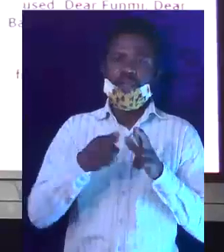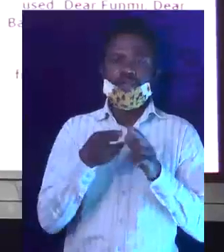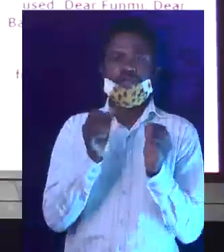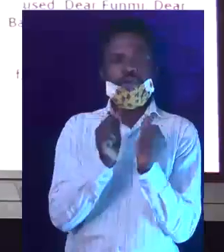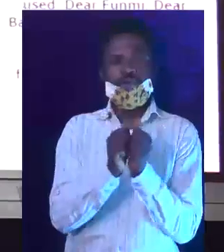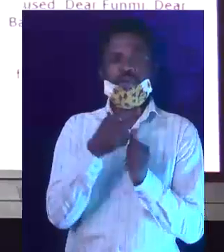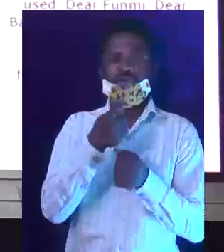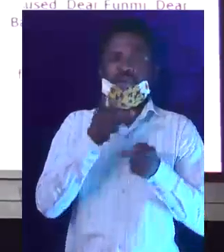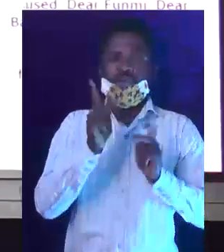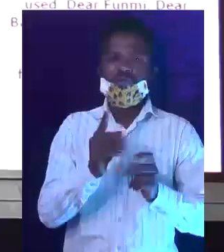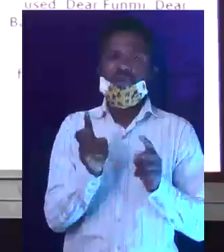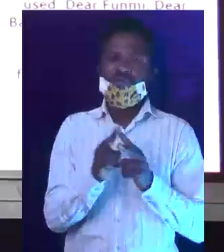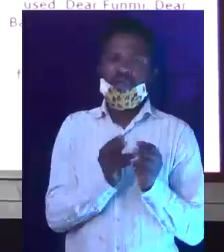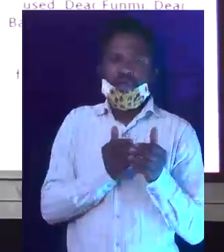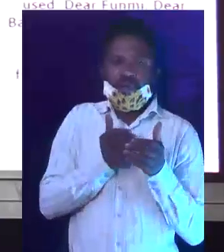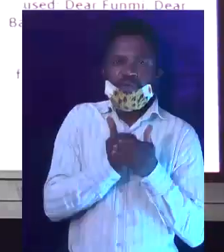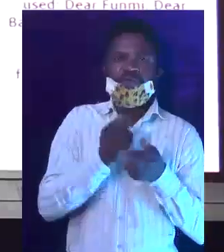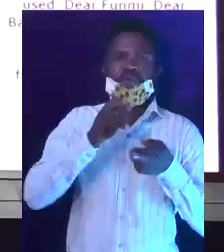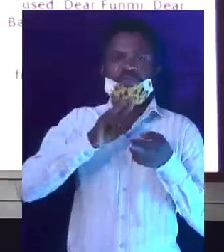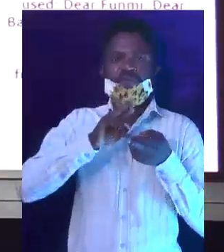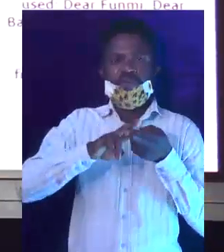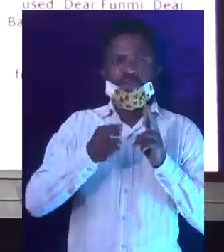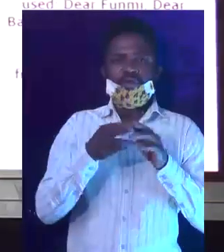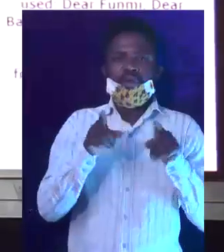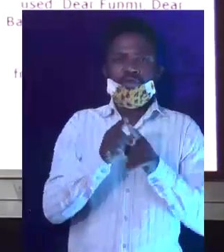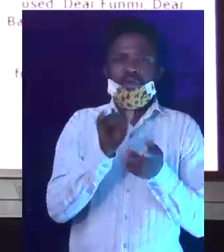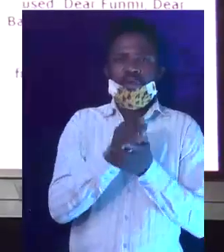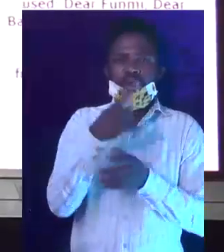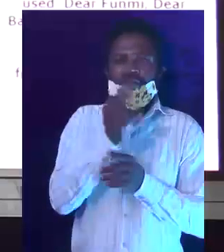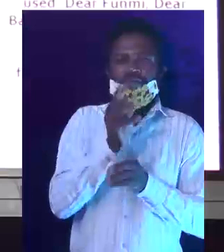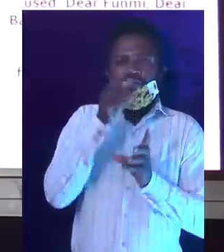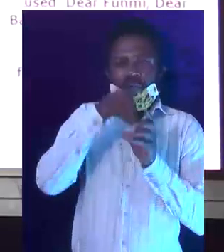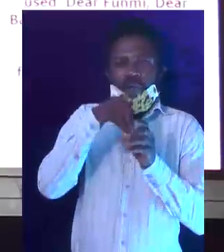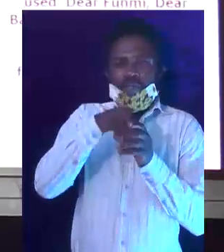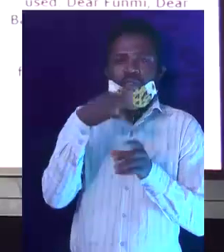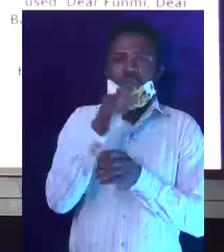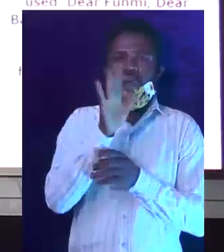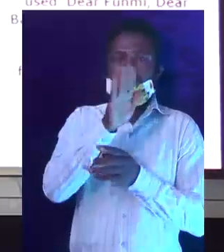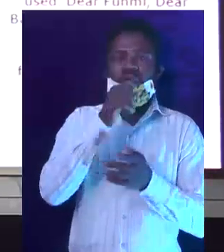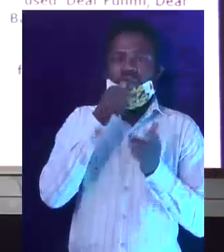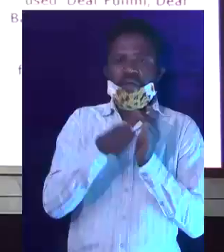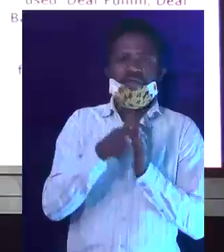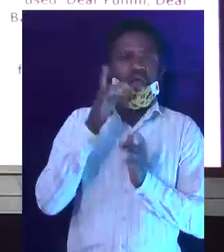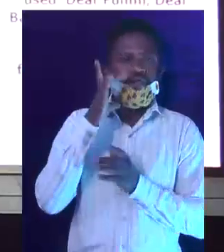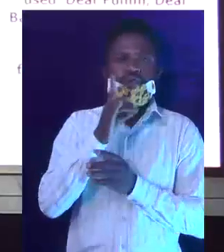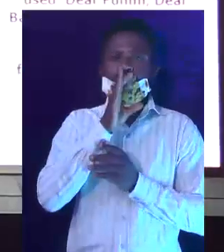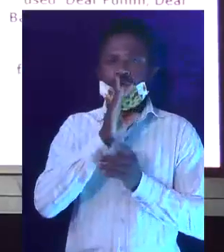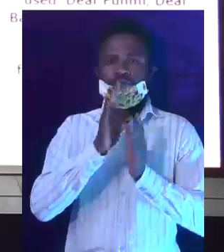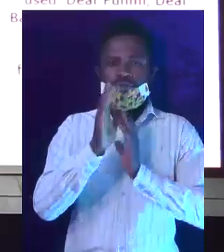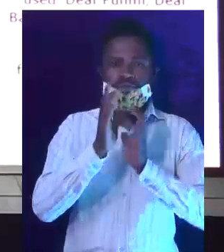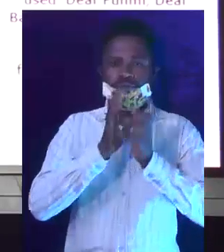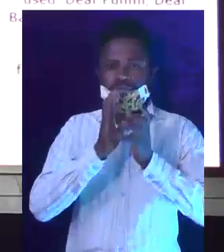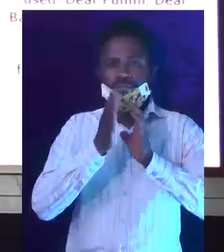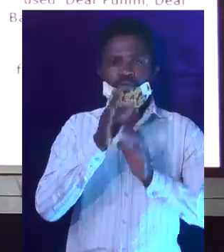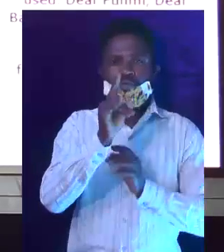person, a close relationship. So the tone of your letter or the body should be conversational. You should